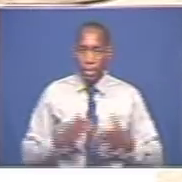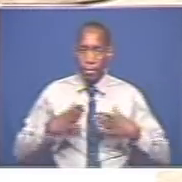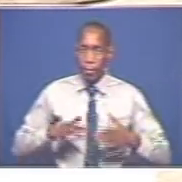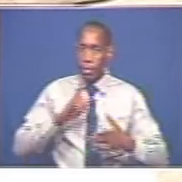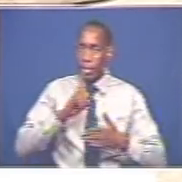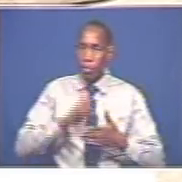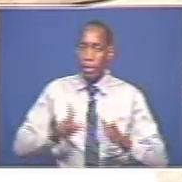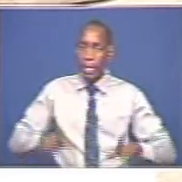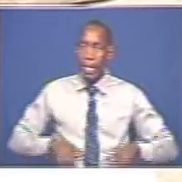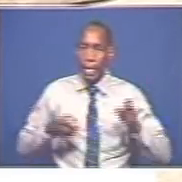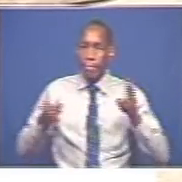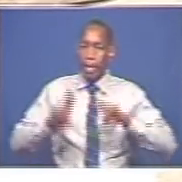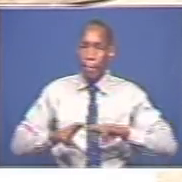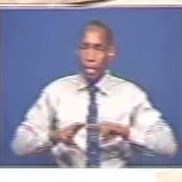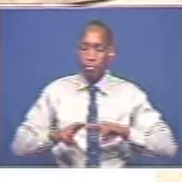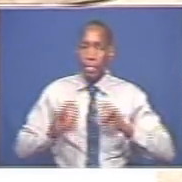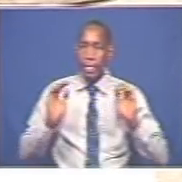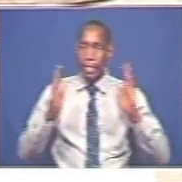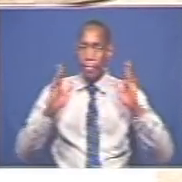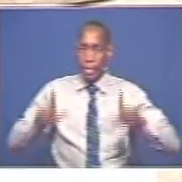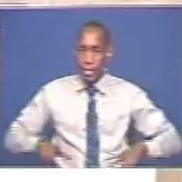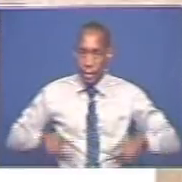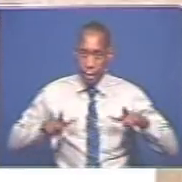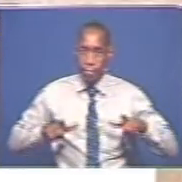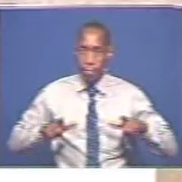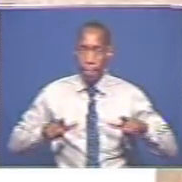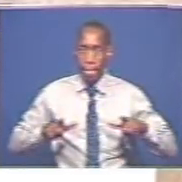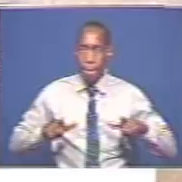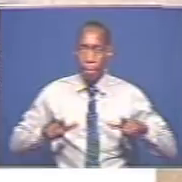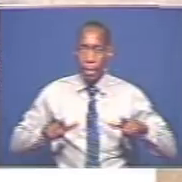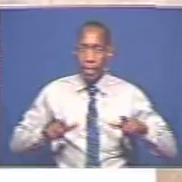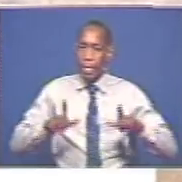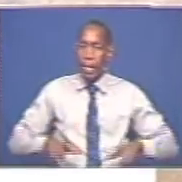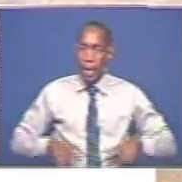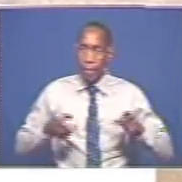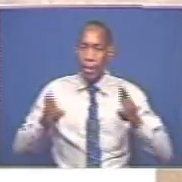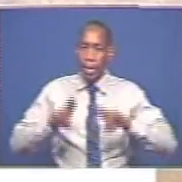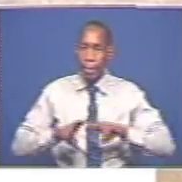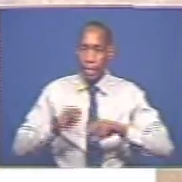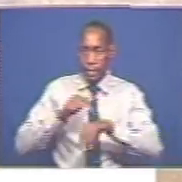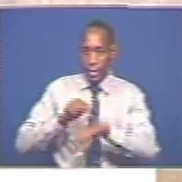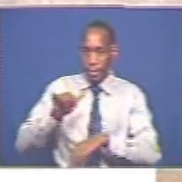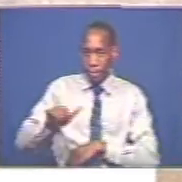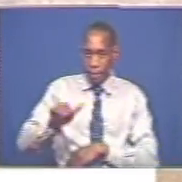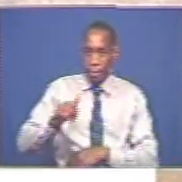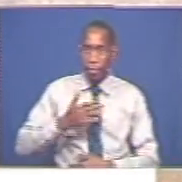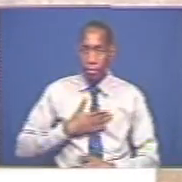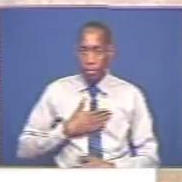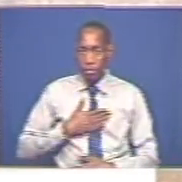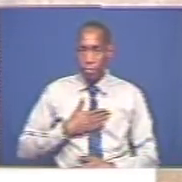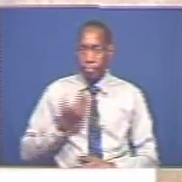happened. Mm. Yeah, the events of life. Mm. What people like to say, you know, life has happened. So at that time, I was